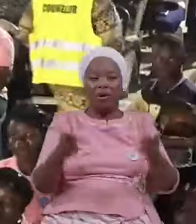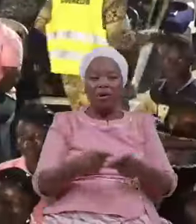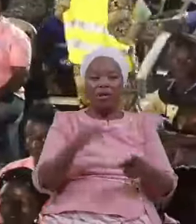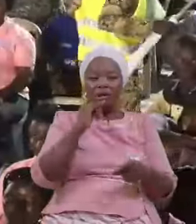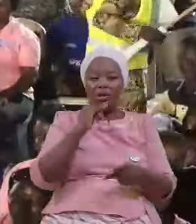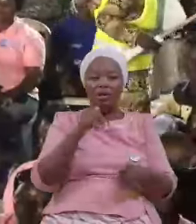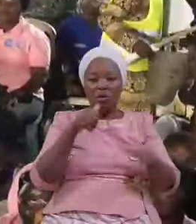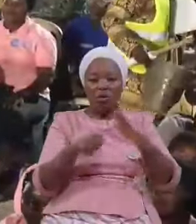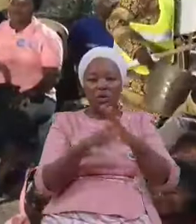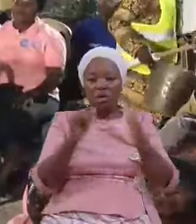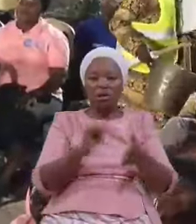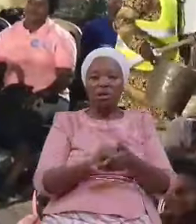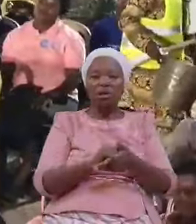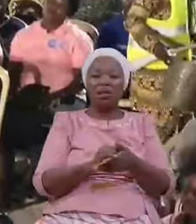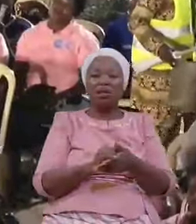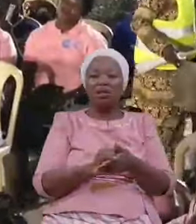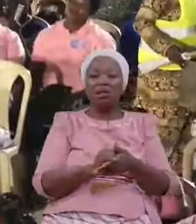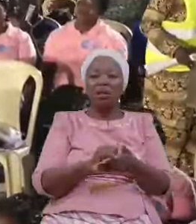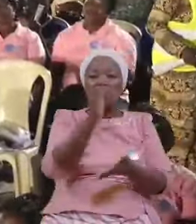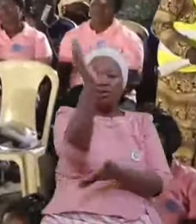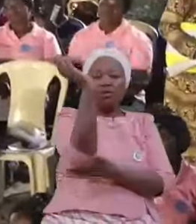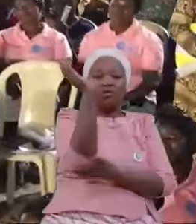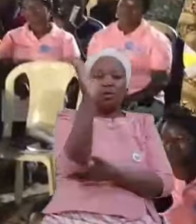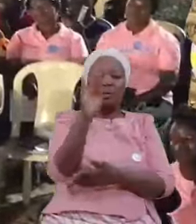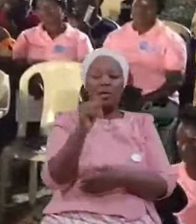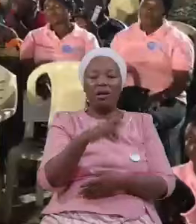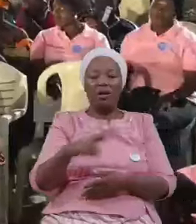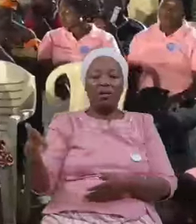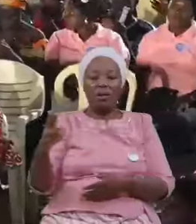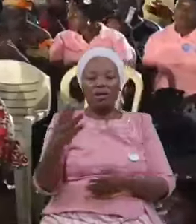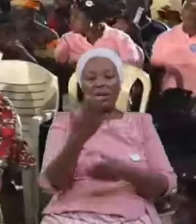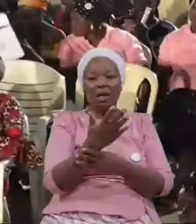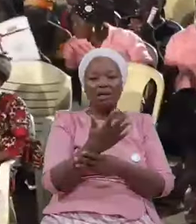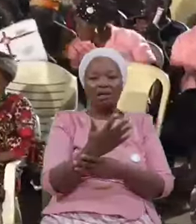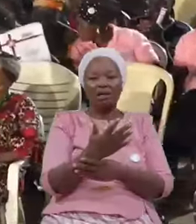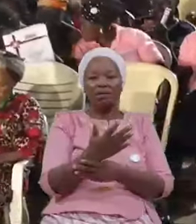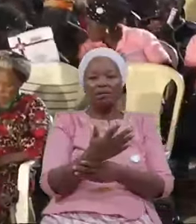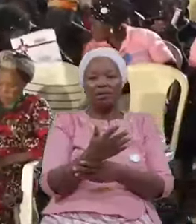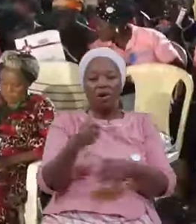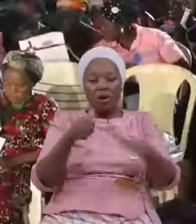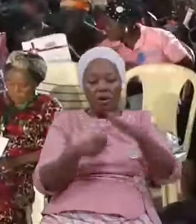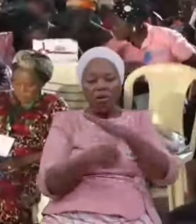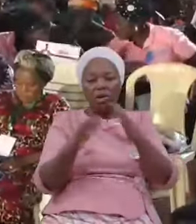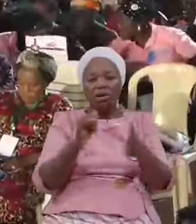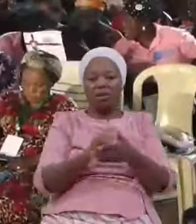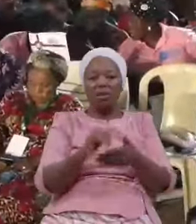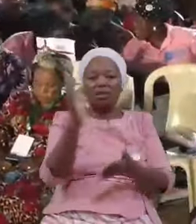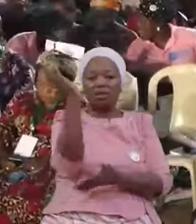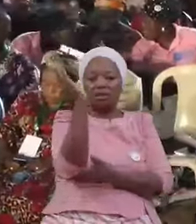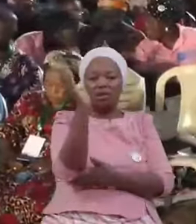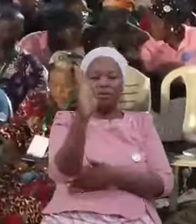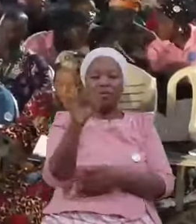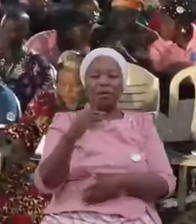trees by my right hand side. Under the Malina trees by my right hand